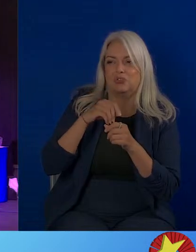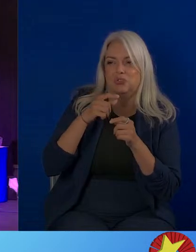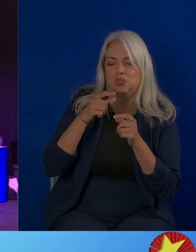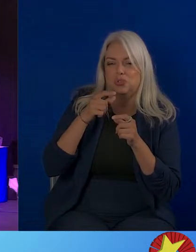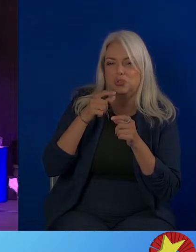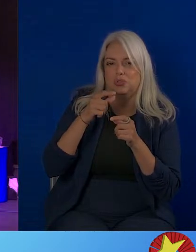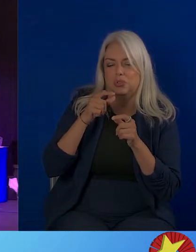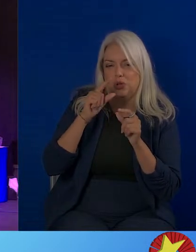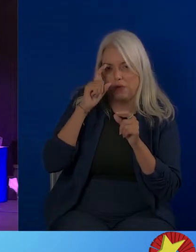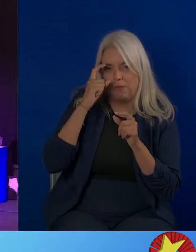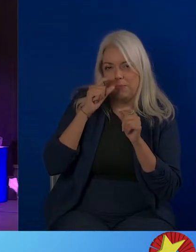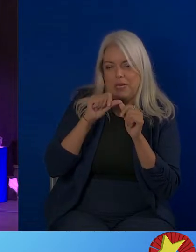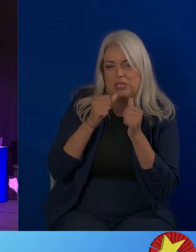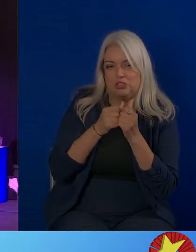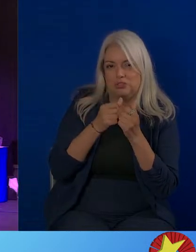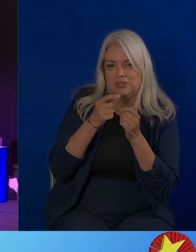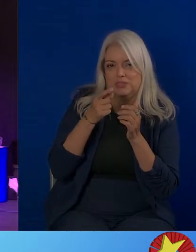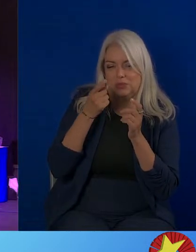JIKD,